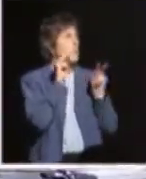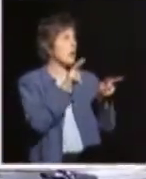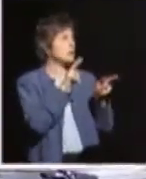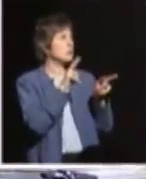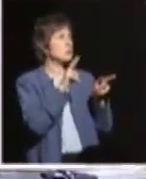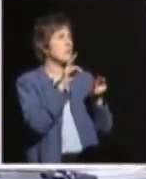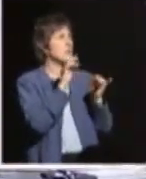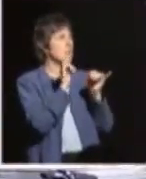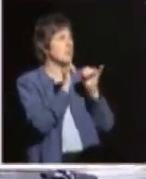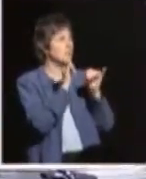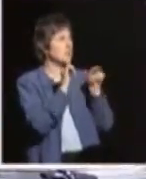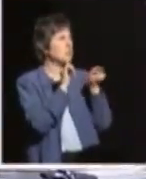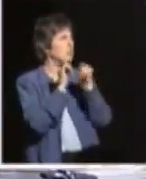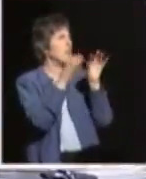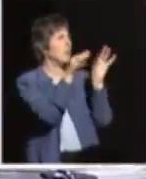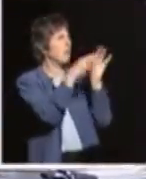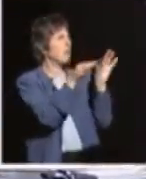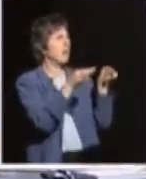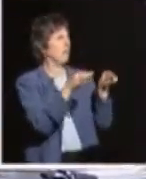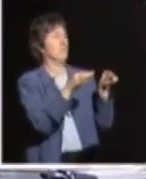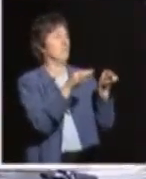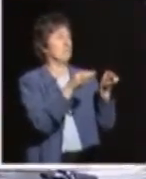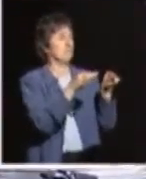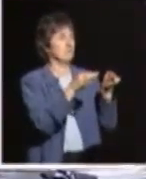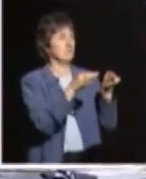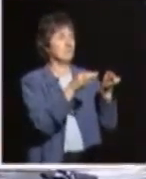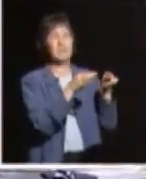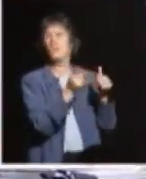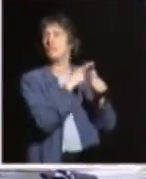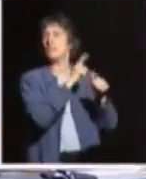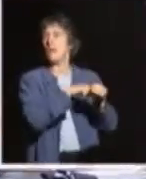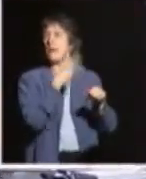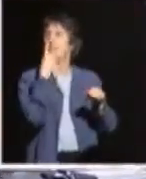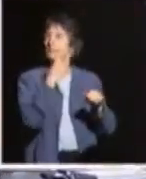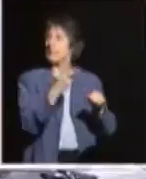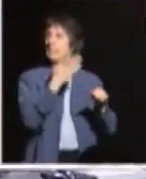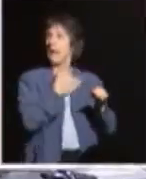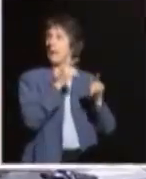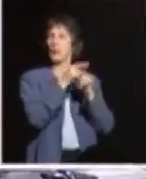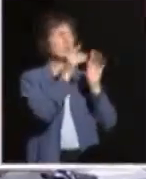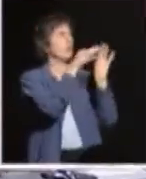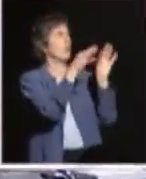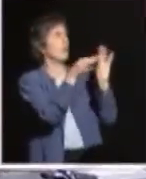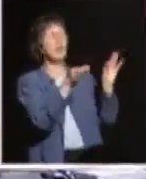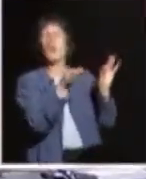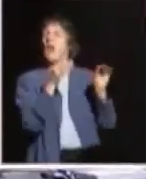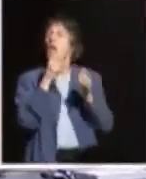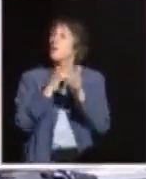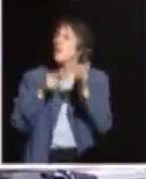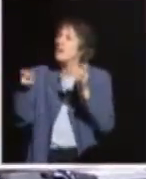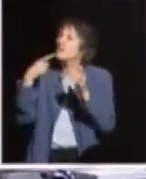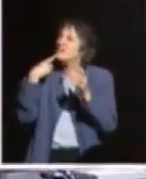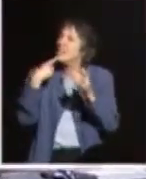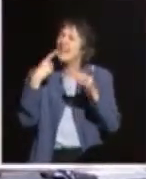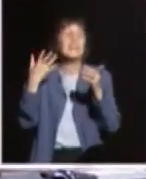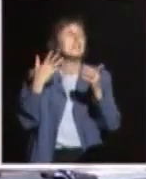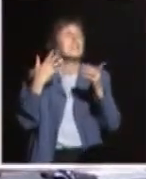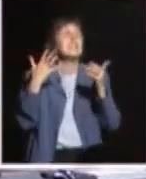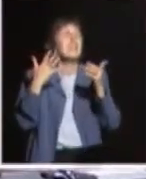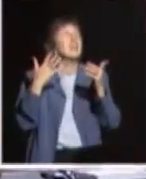said. It was a new experience for me, to say the very least. And what you've captured is a wonderful